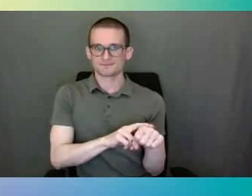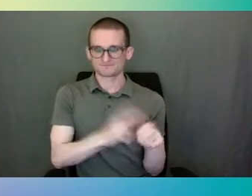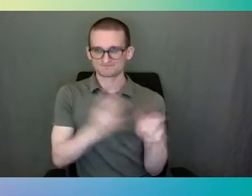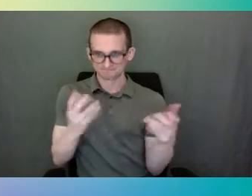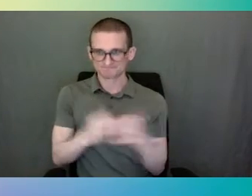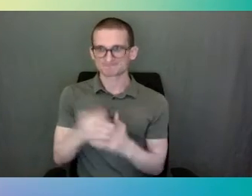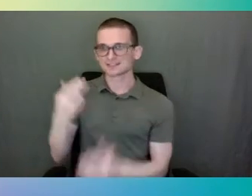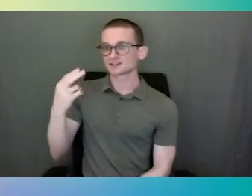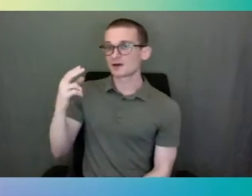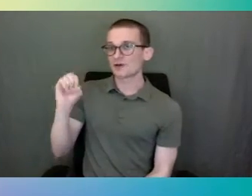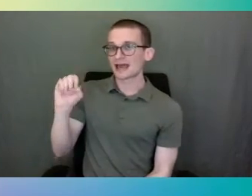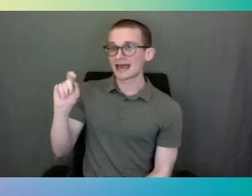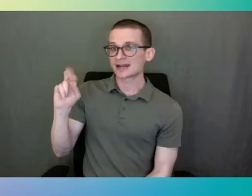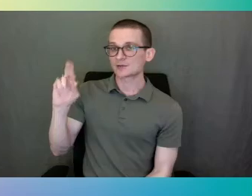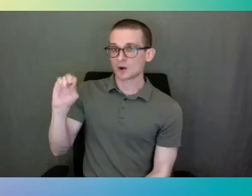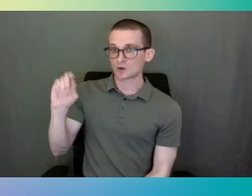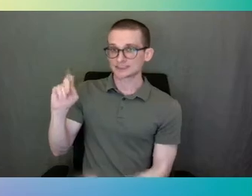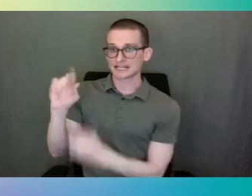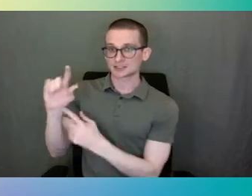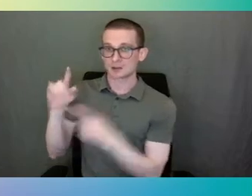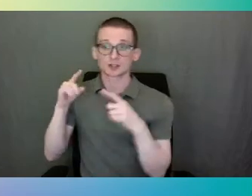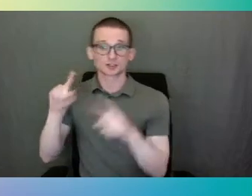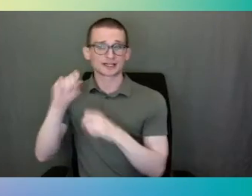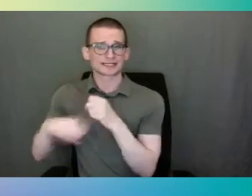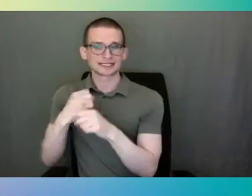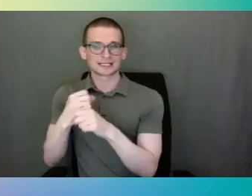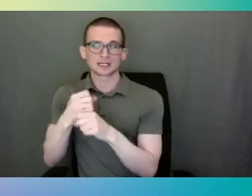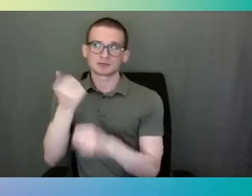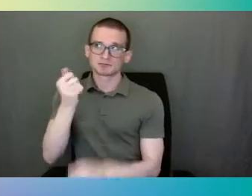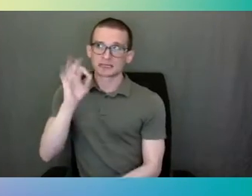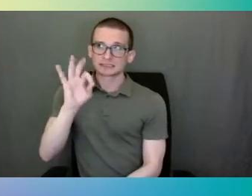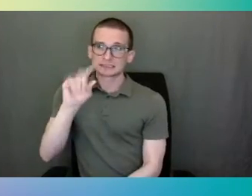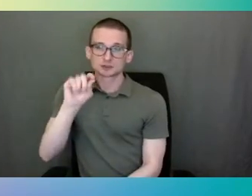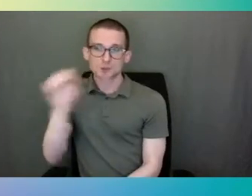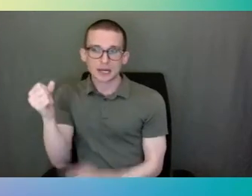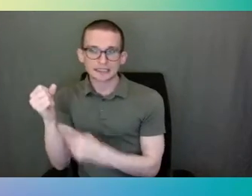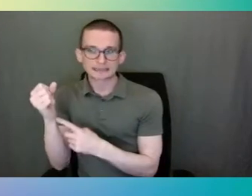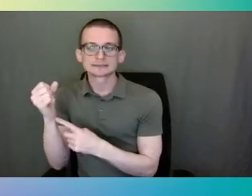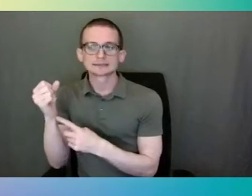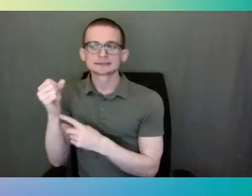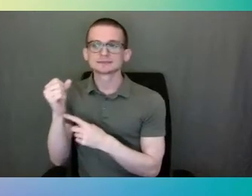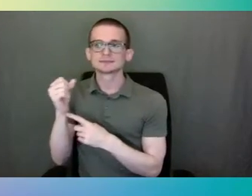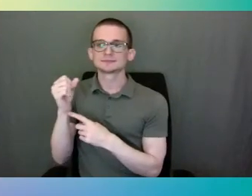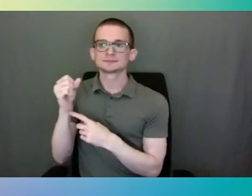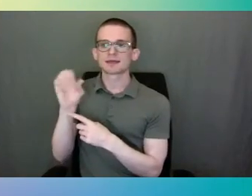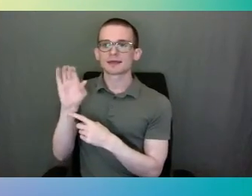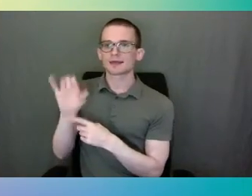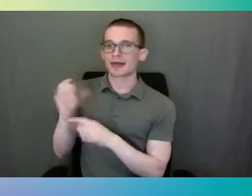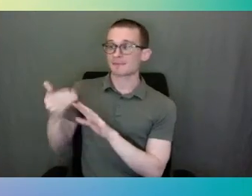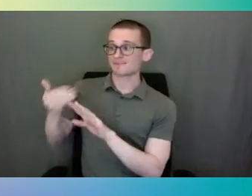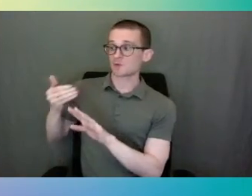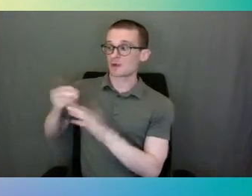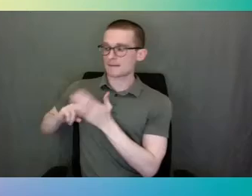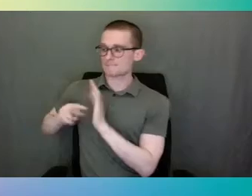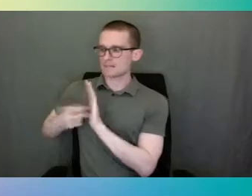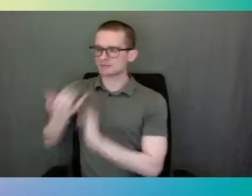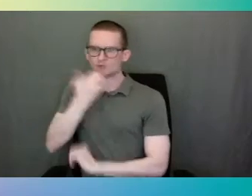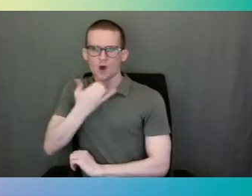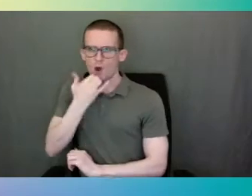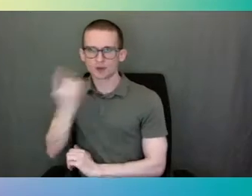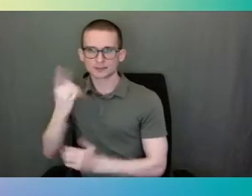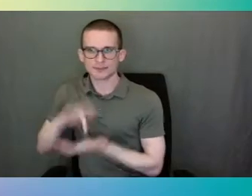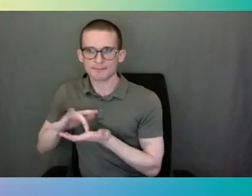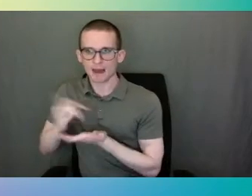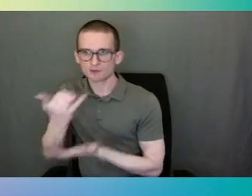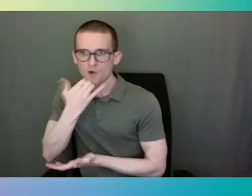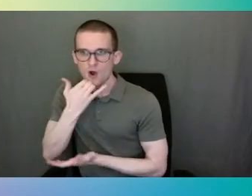heterosexual in the 1920s, it had been defined as something wrong, medically wrong. But by 1934, it's going to